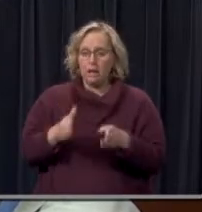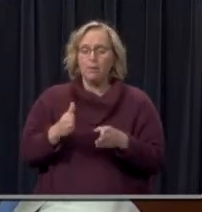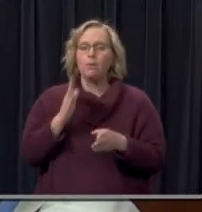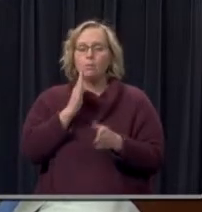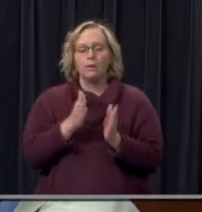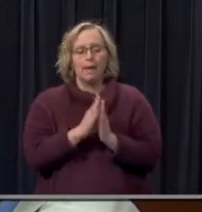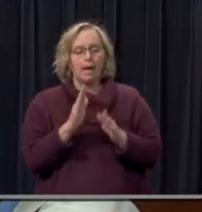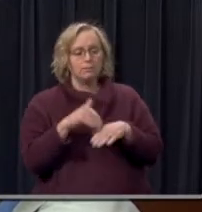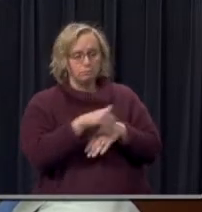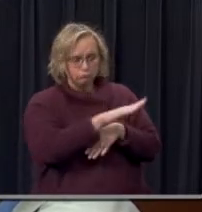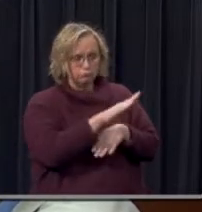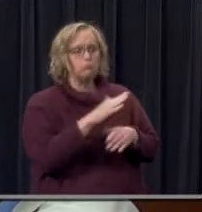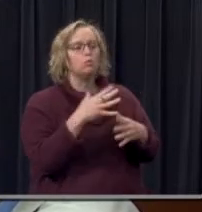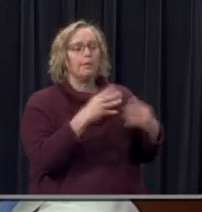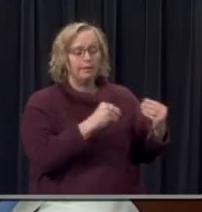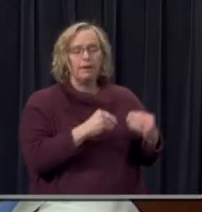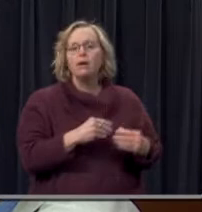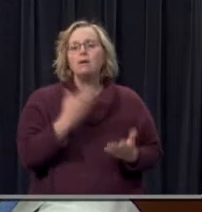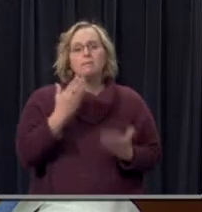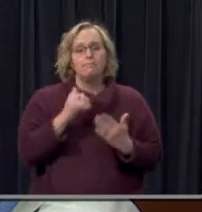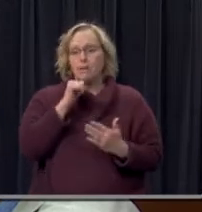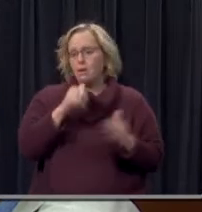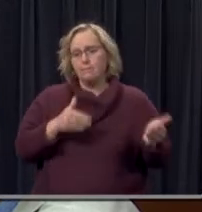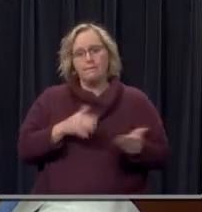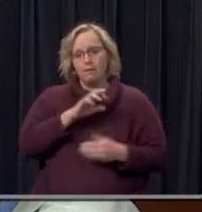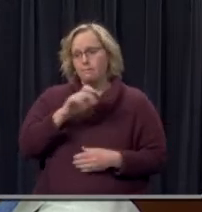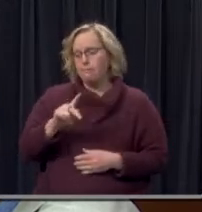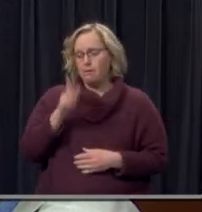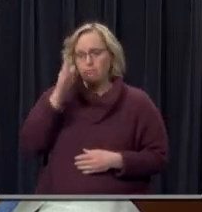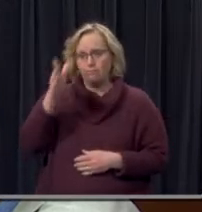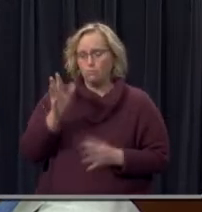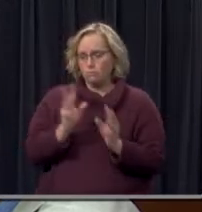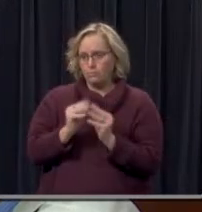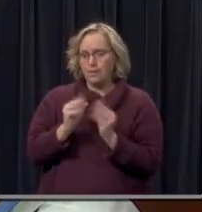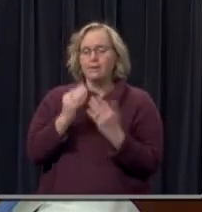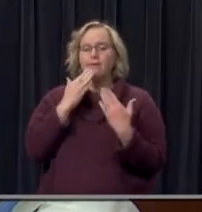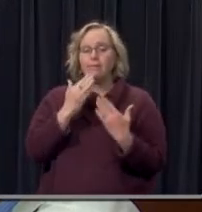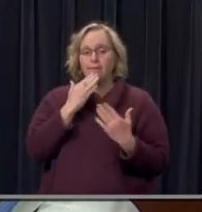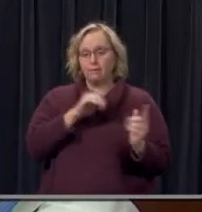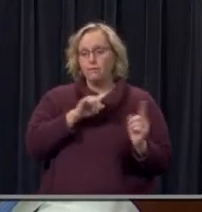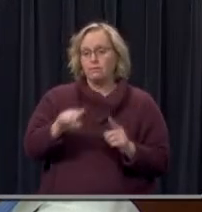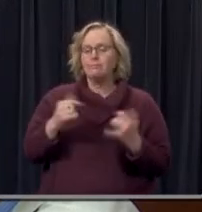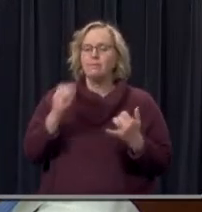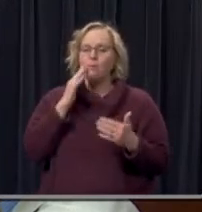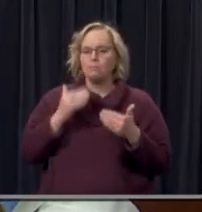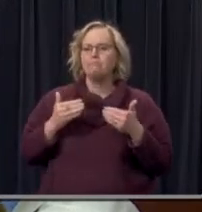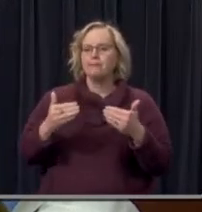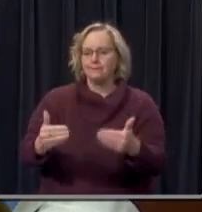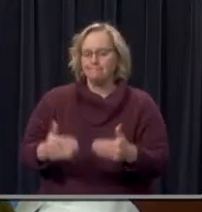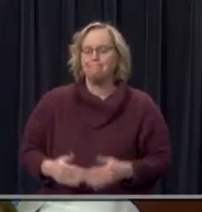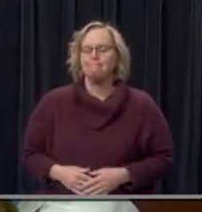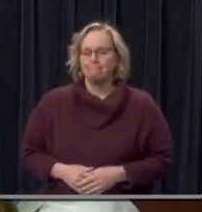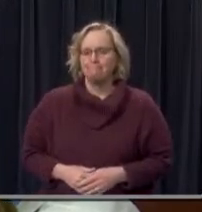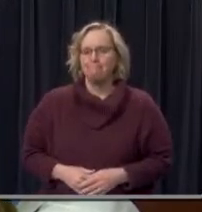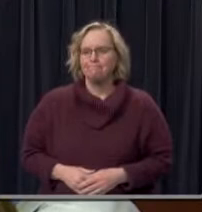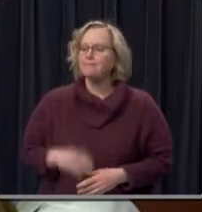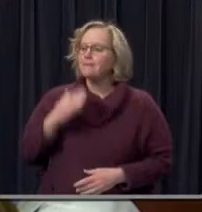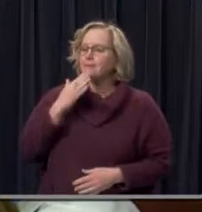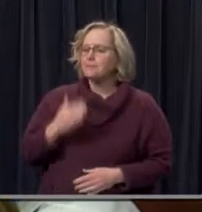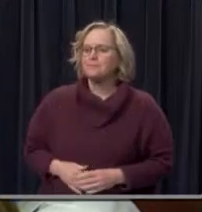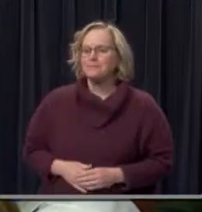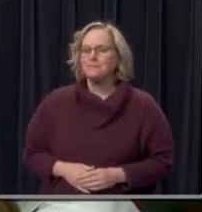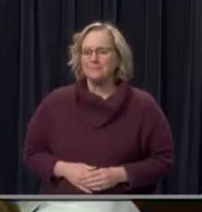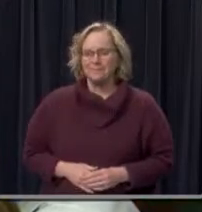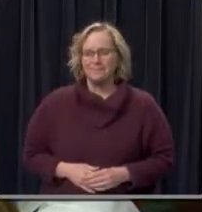asked to leave and may lose the opportunity to attend future meetings. Thank you again for attending, and we'll now proceed with the agenda. Thank you.